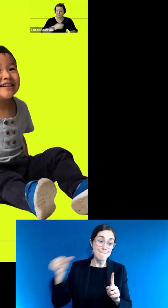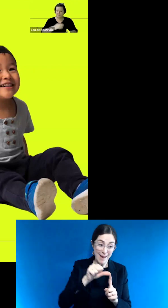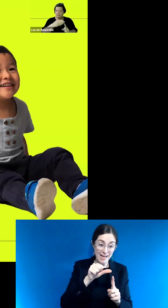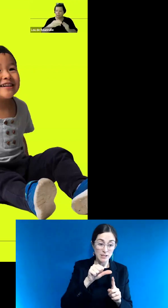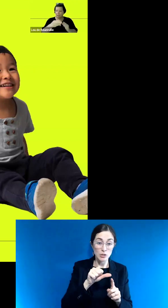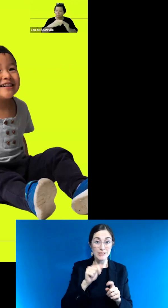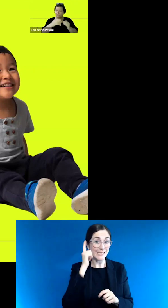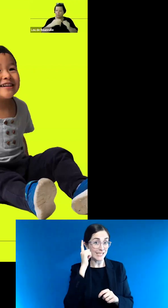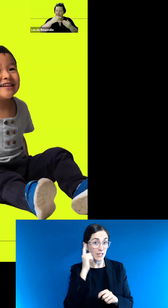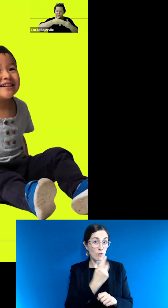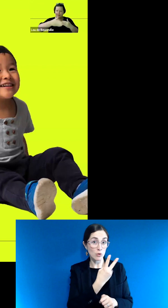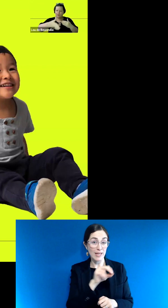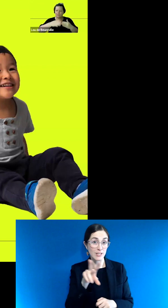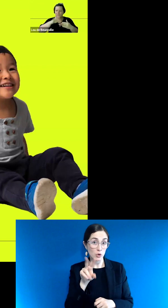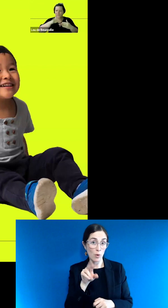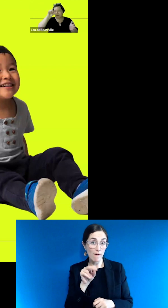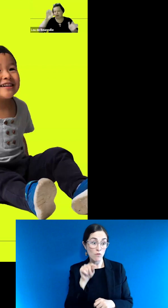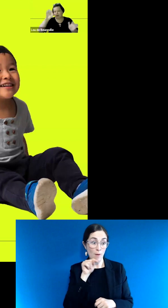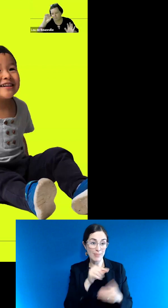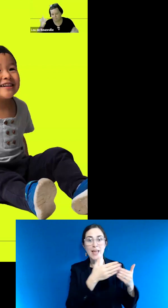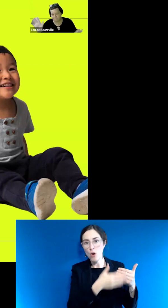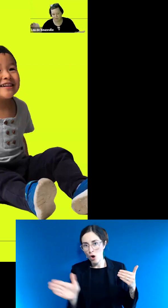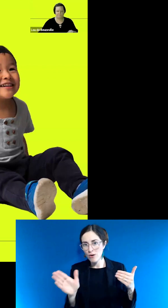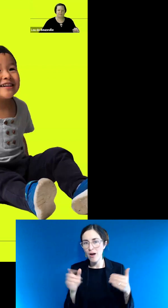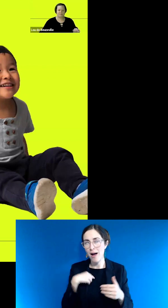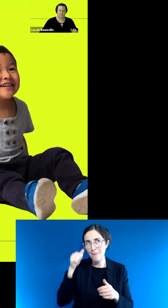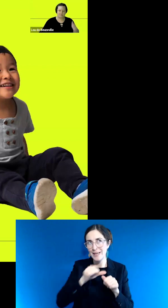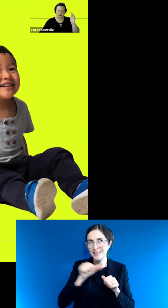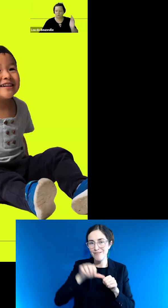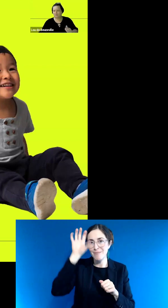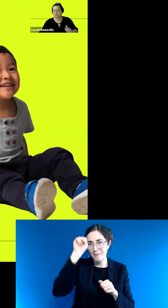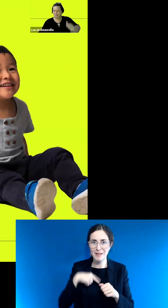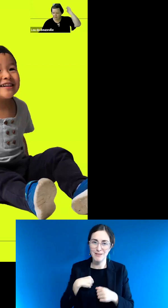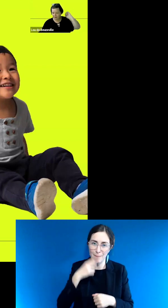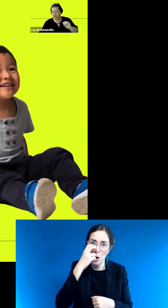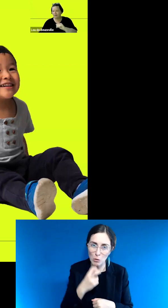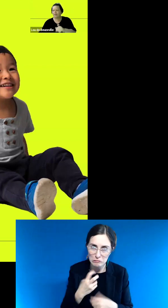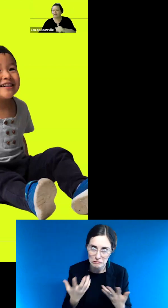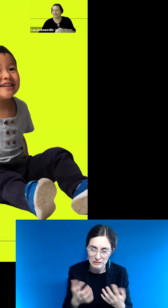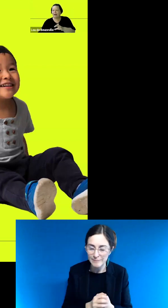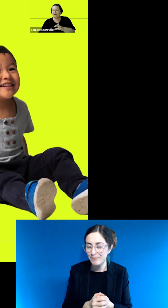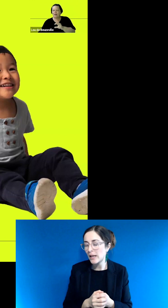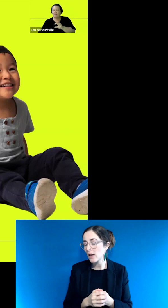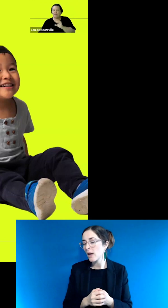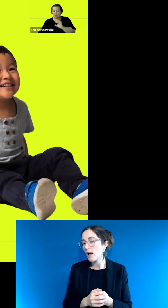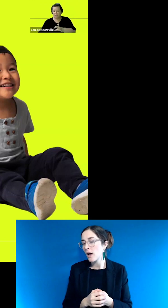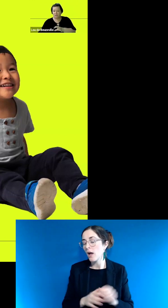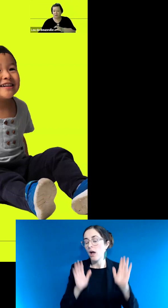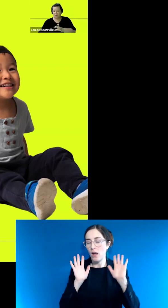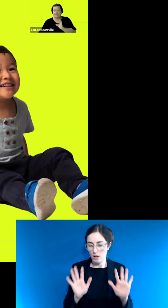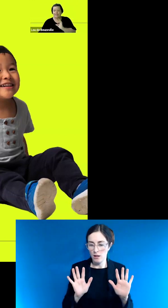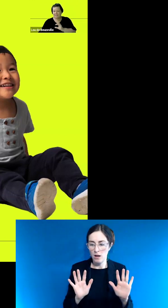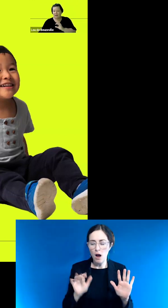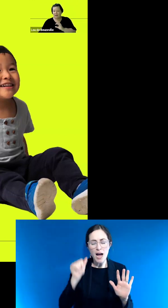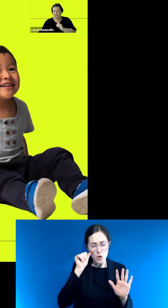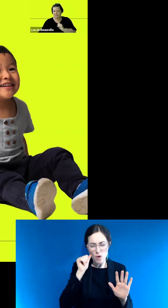teaching, 2012, from then on I remember better because old and I forget that long ago. But I do know